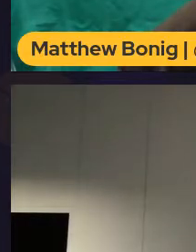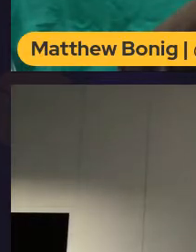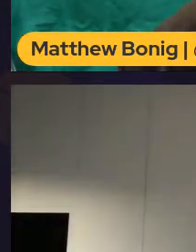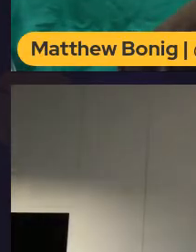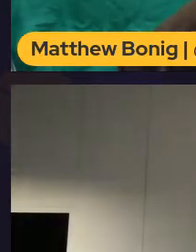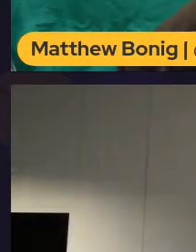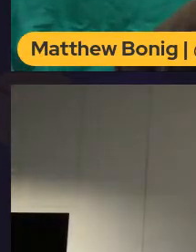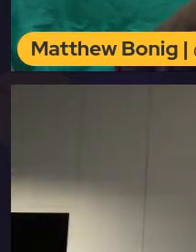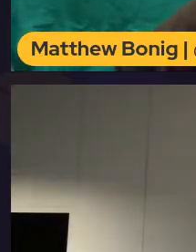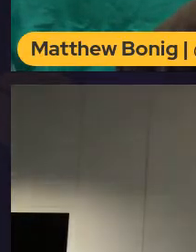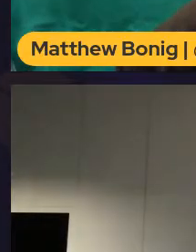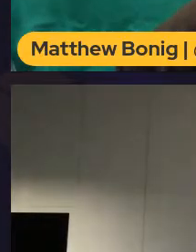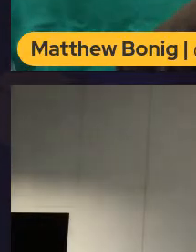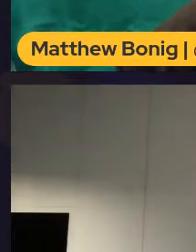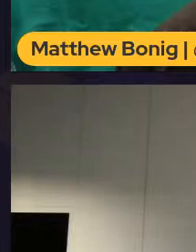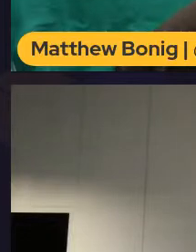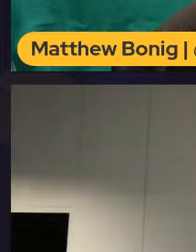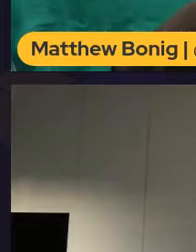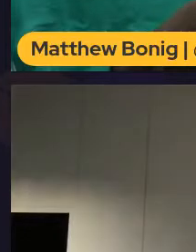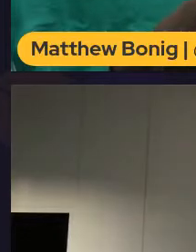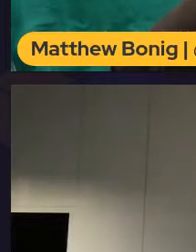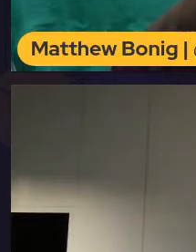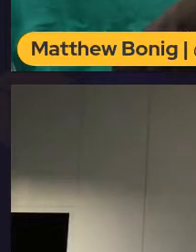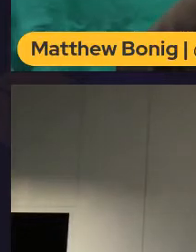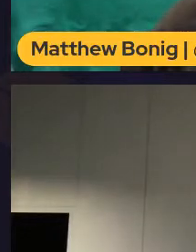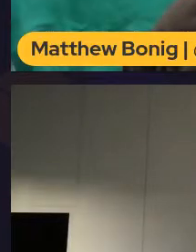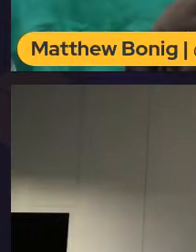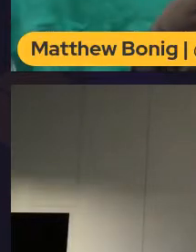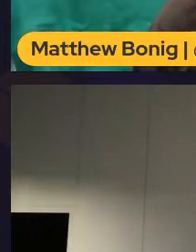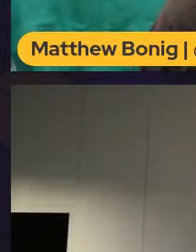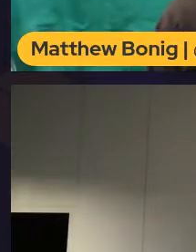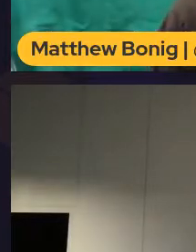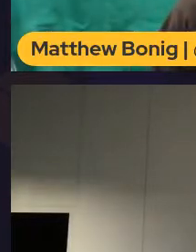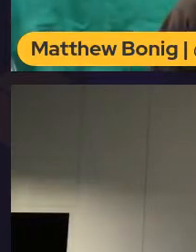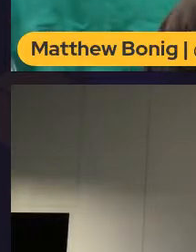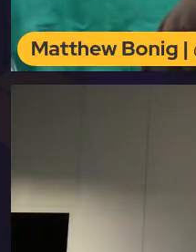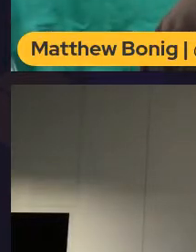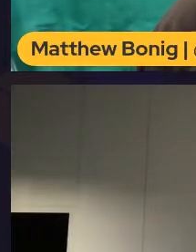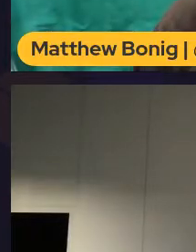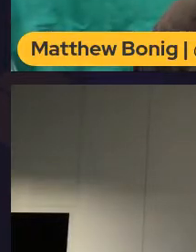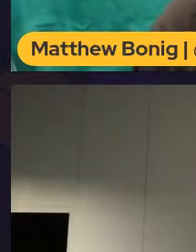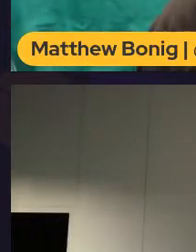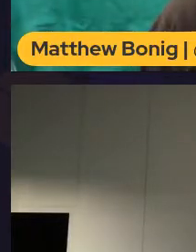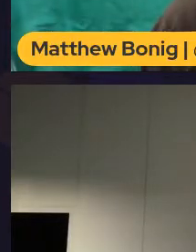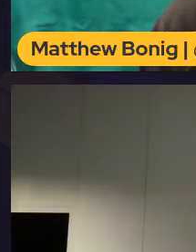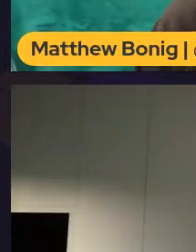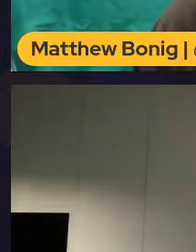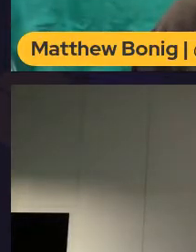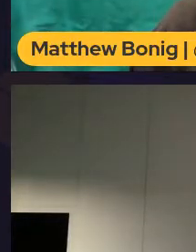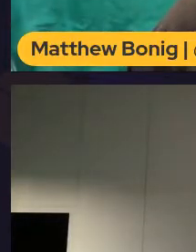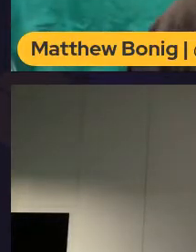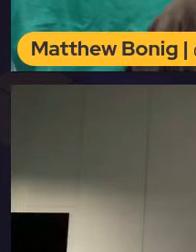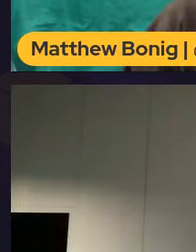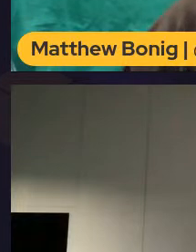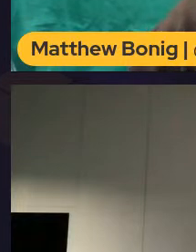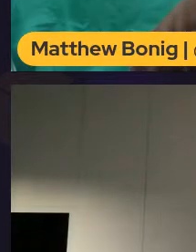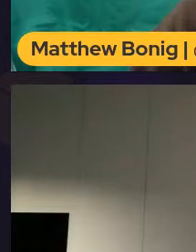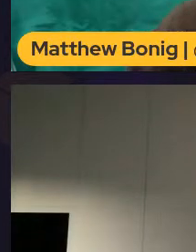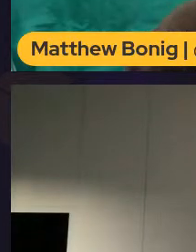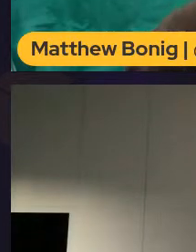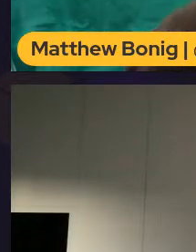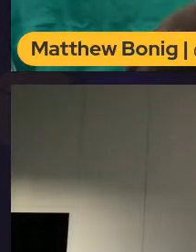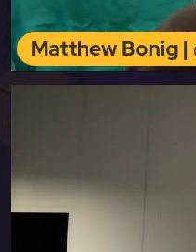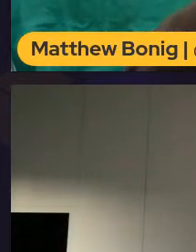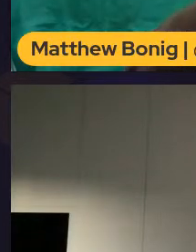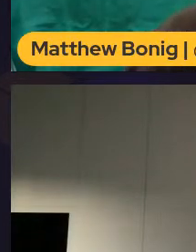now about like writing constructs with Projen, and it's amazing. I'm really excited by that. Very cool. Sathi, do you have any